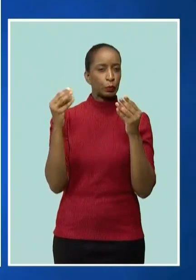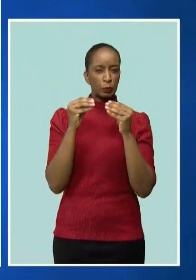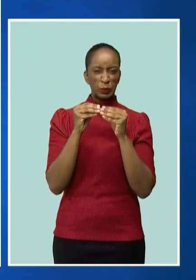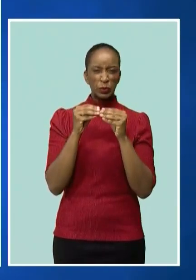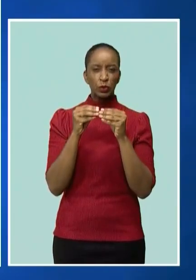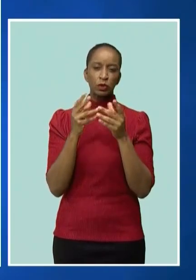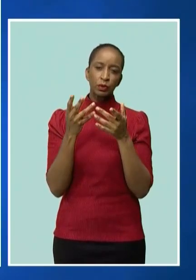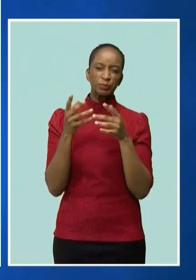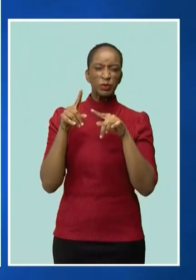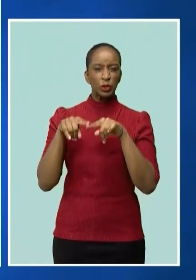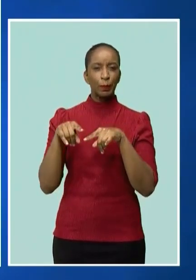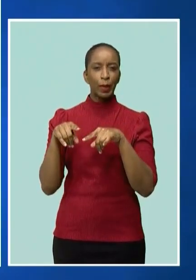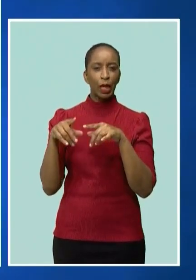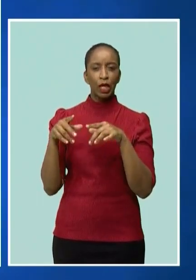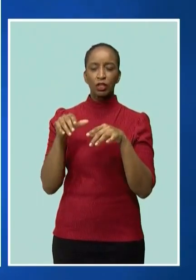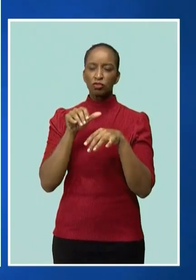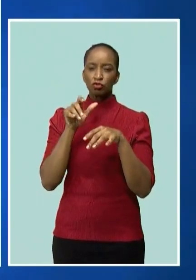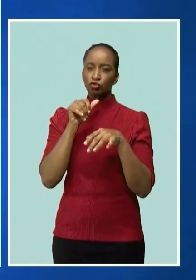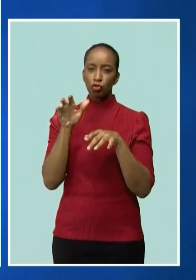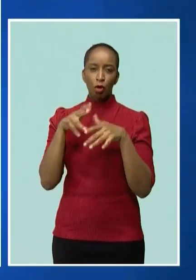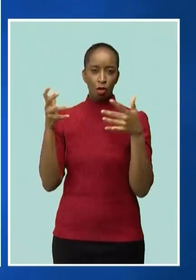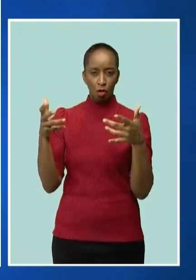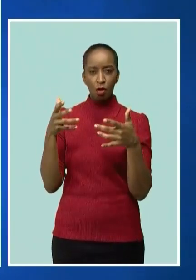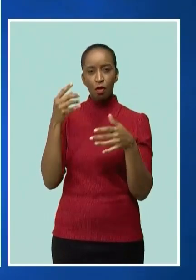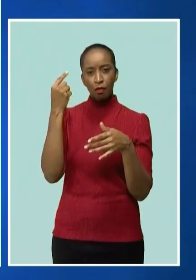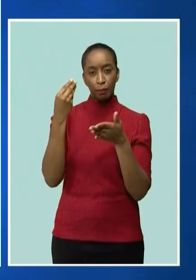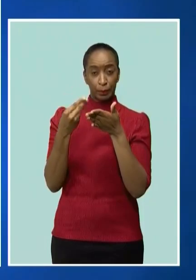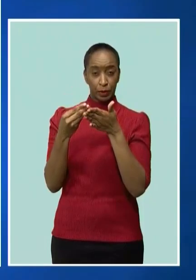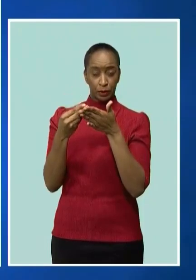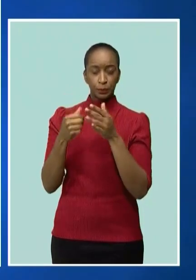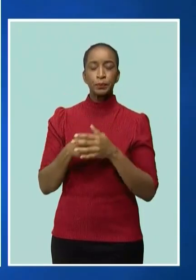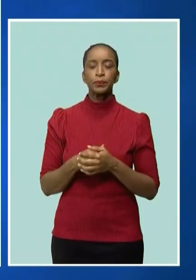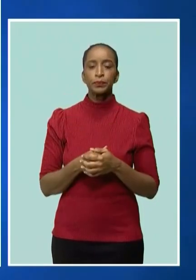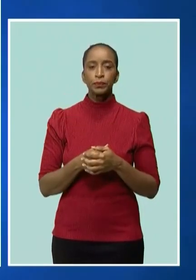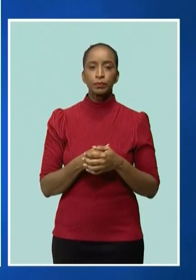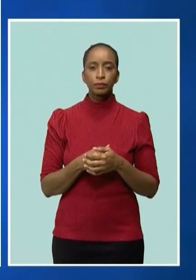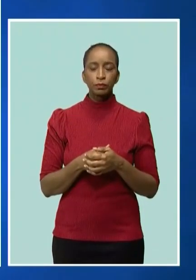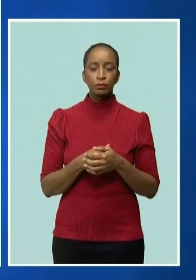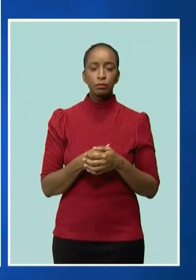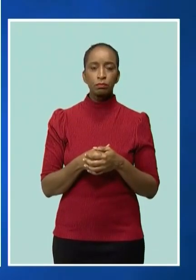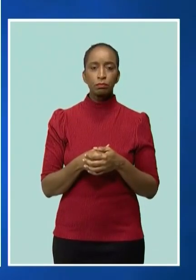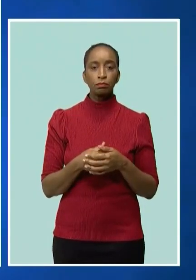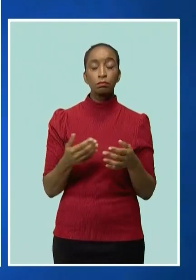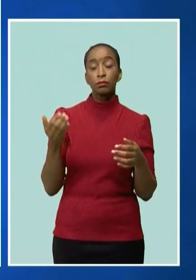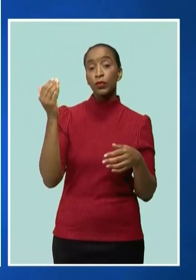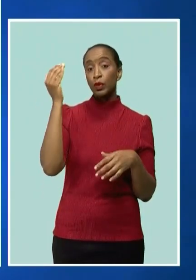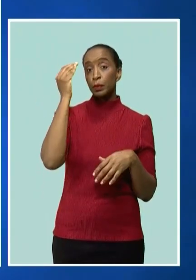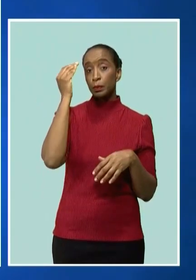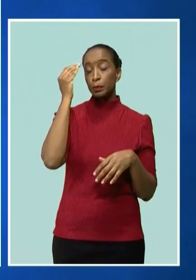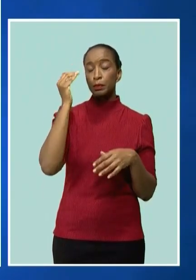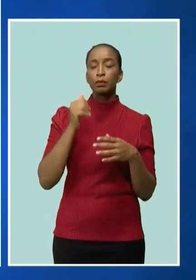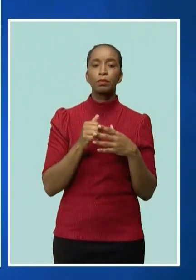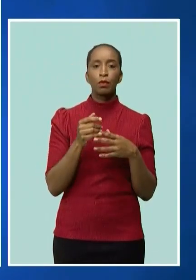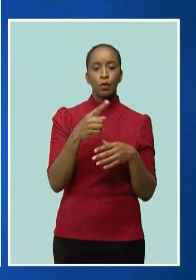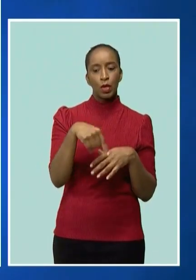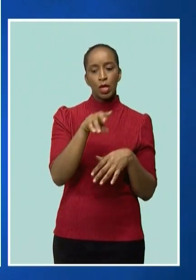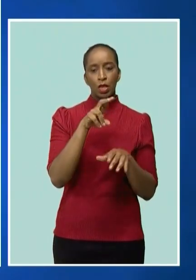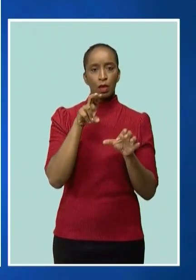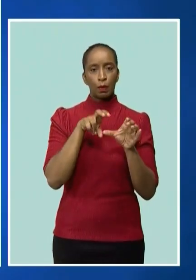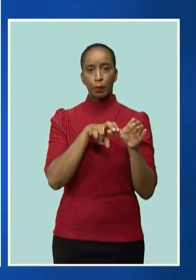emergency management orders was reduced to 50%. But yet, the ridership goes from